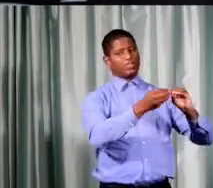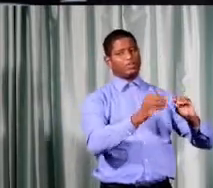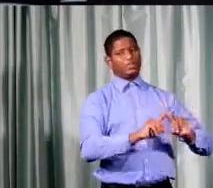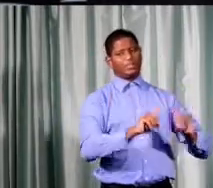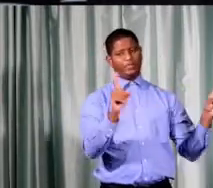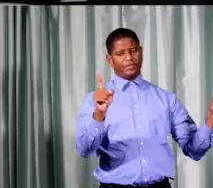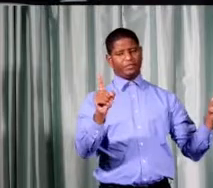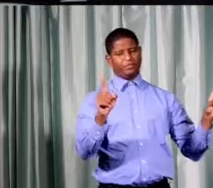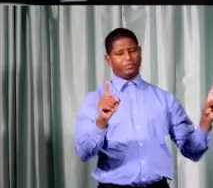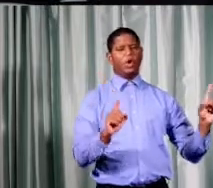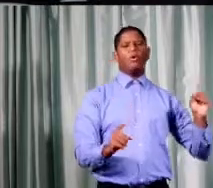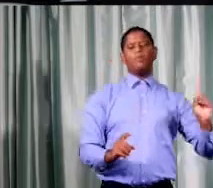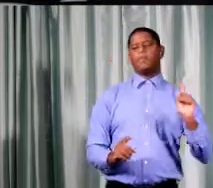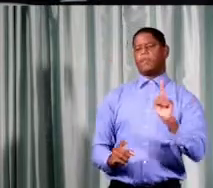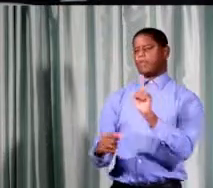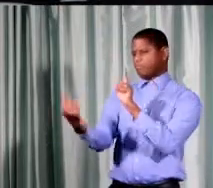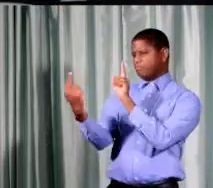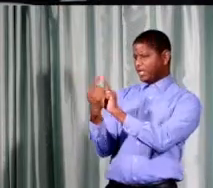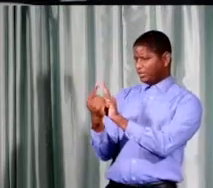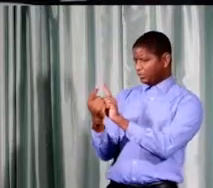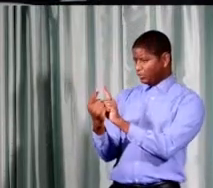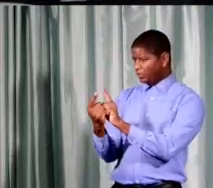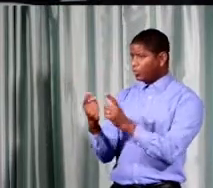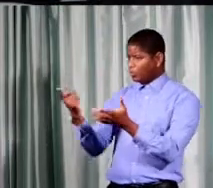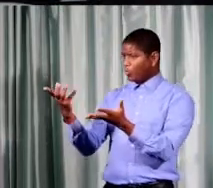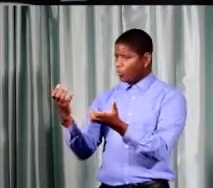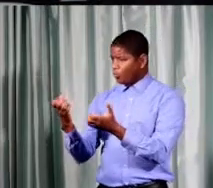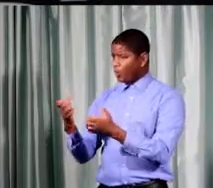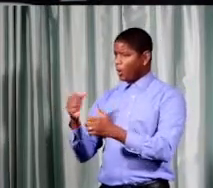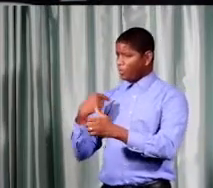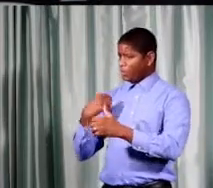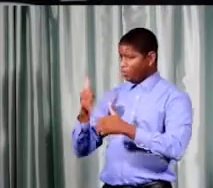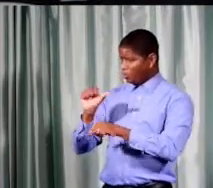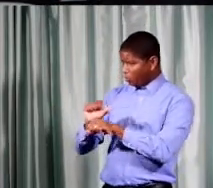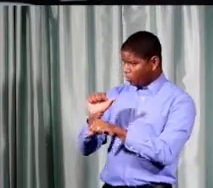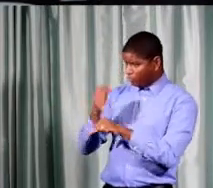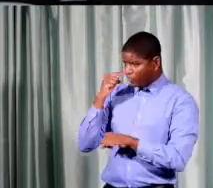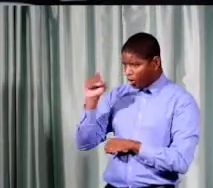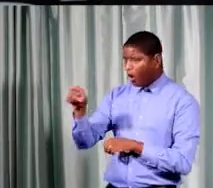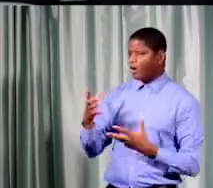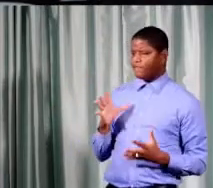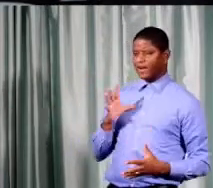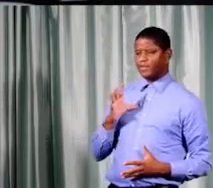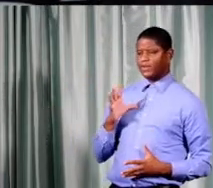me will realize you don't understand these numbers at all. And then they will smile.